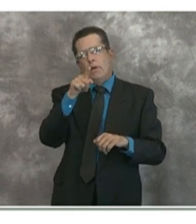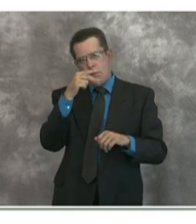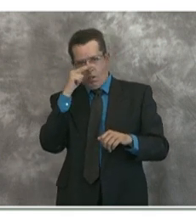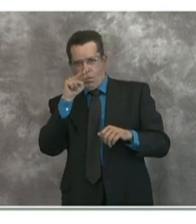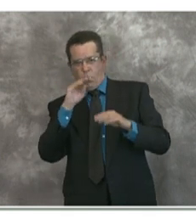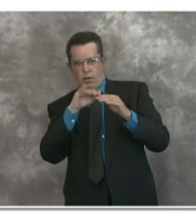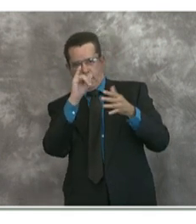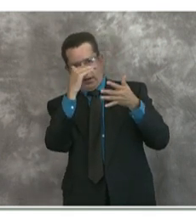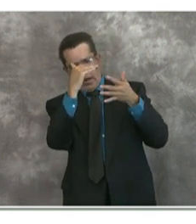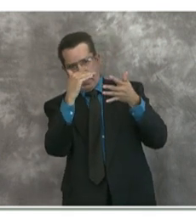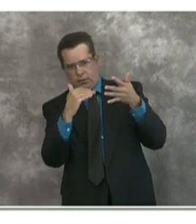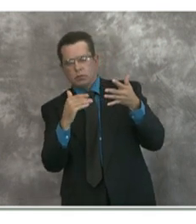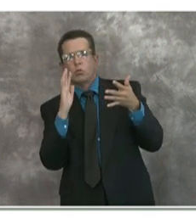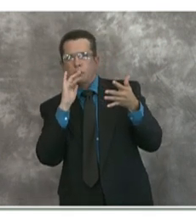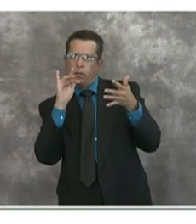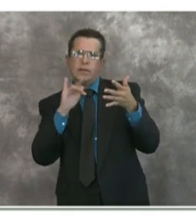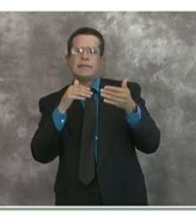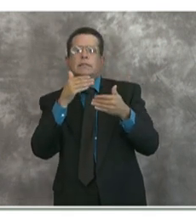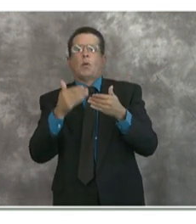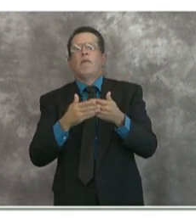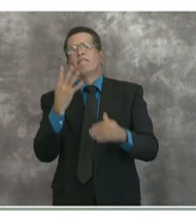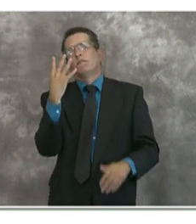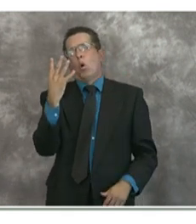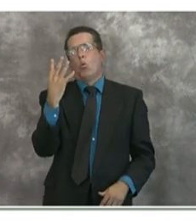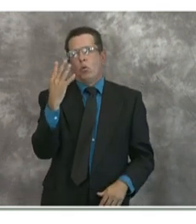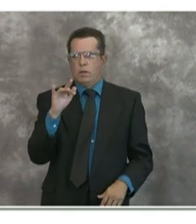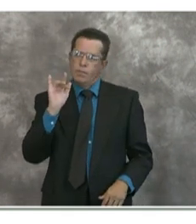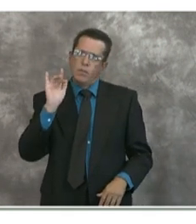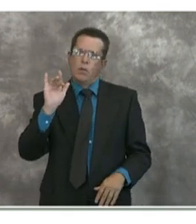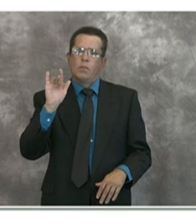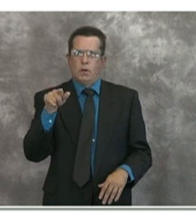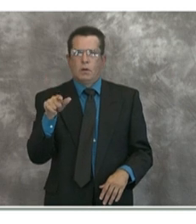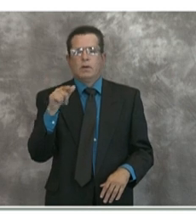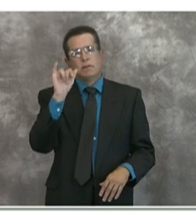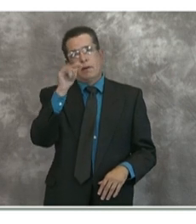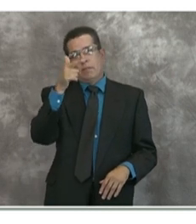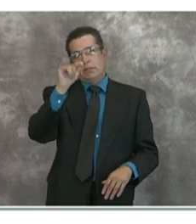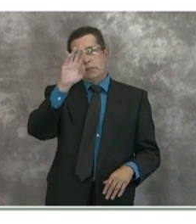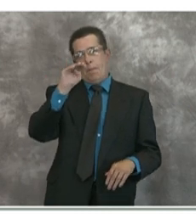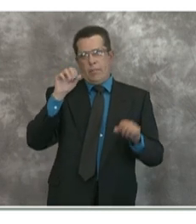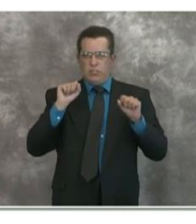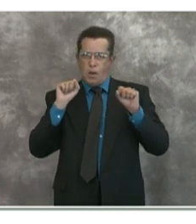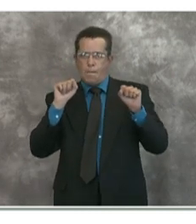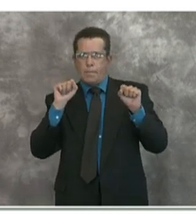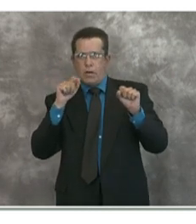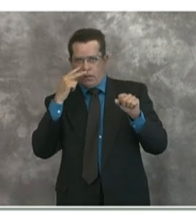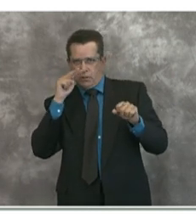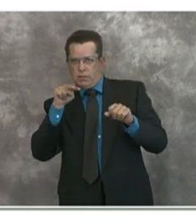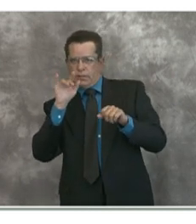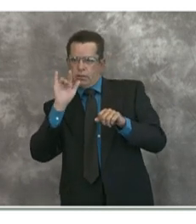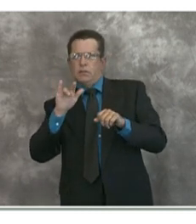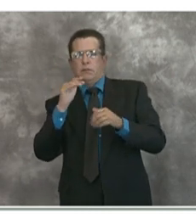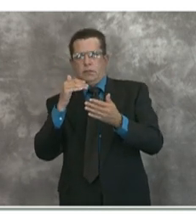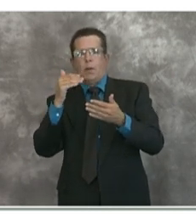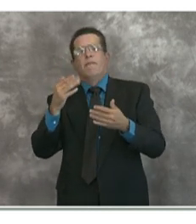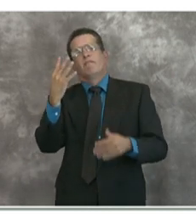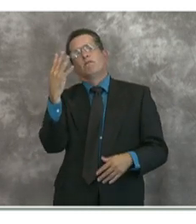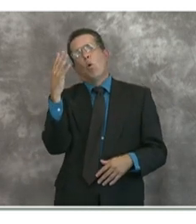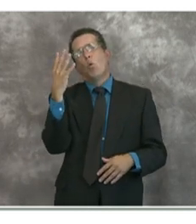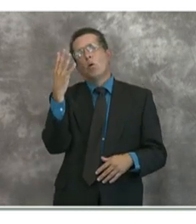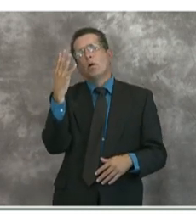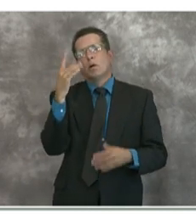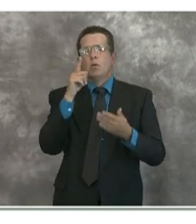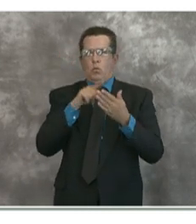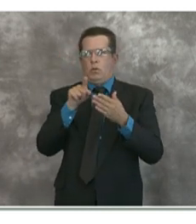that will take you to step 4, which will be the guidance. The one we highlighted there is gyms. If you click on gyms, then you can see in step 4 what